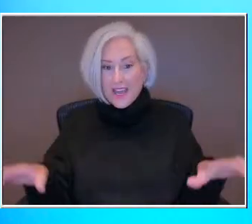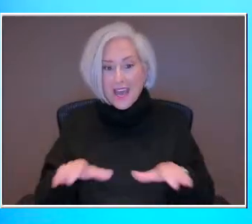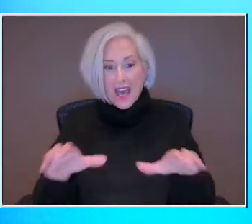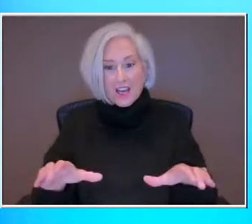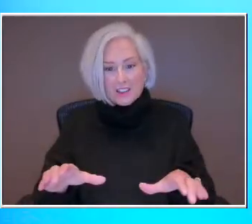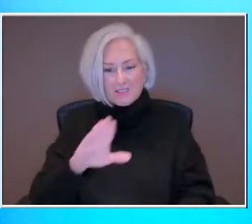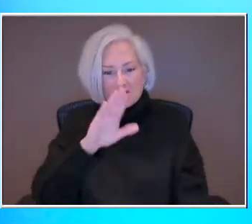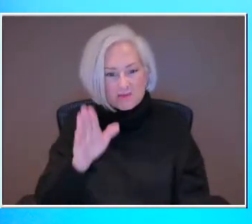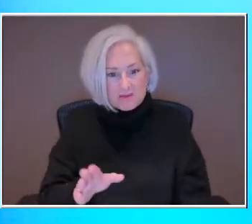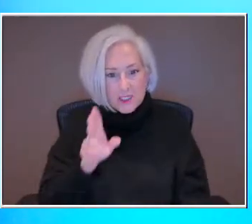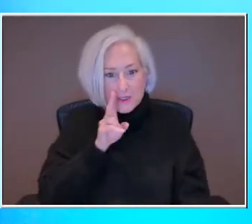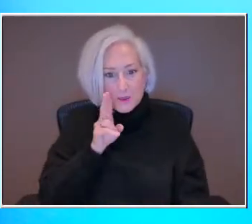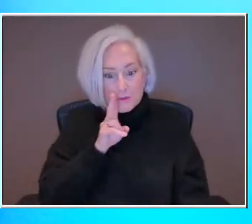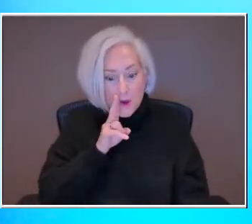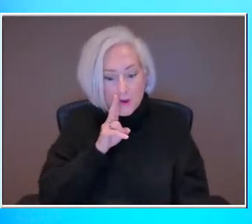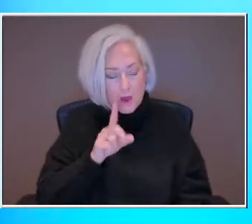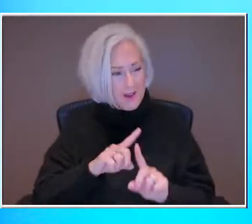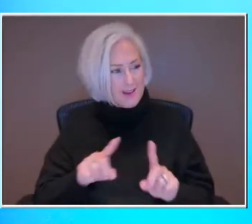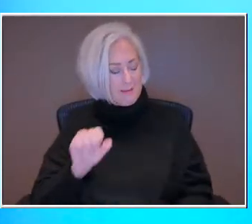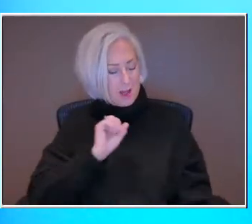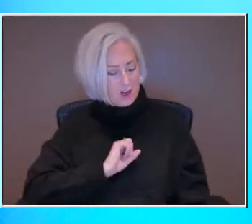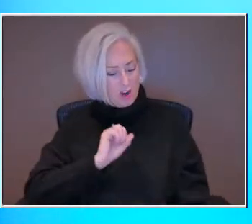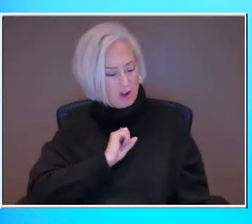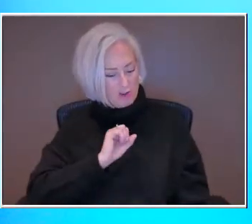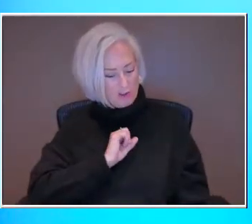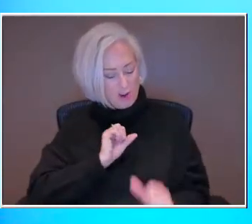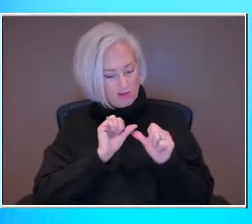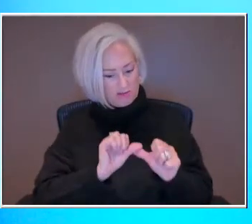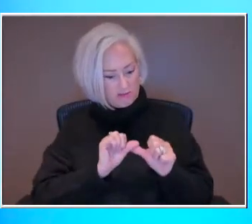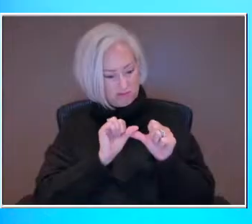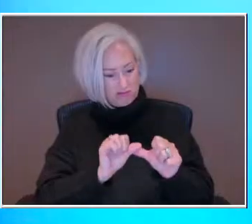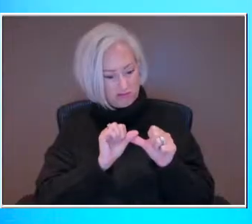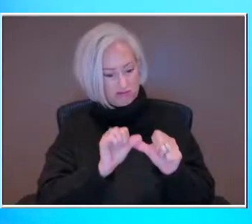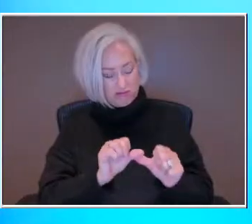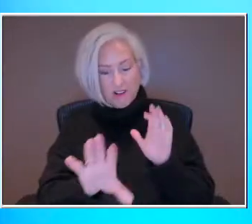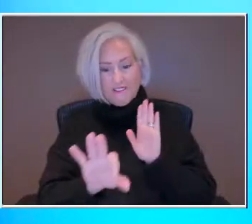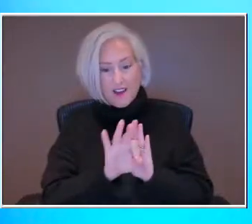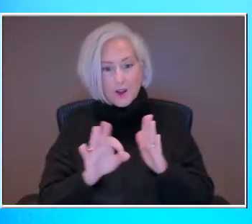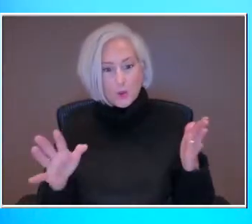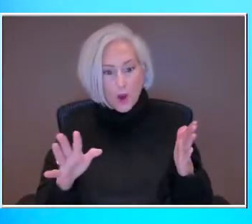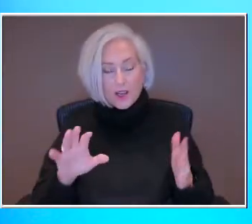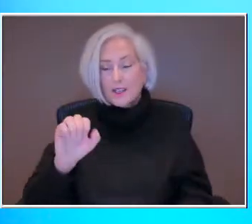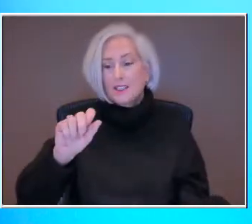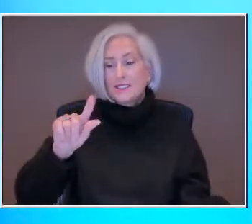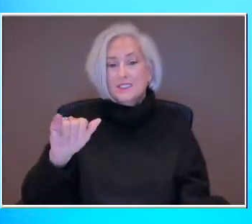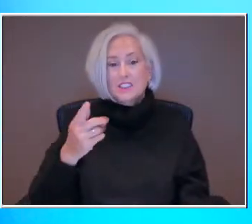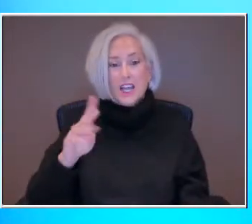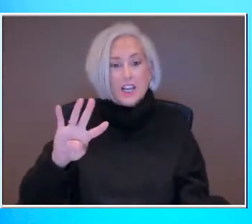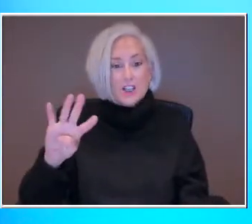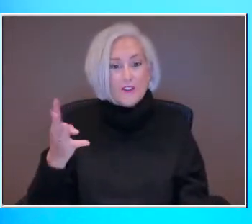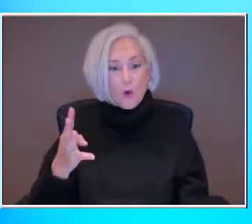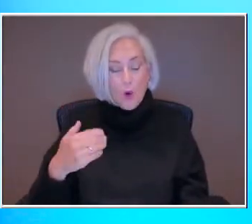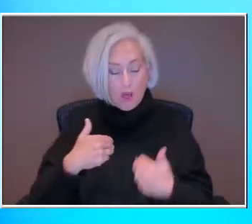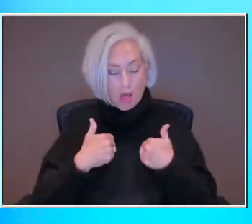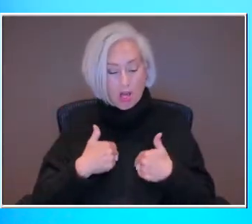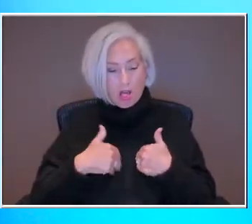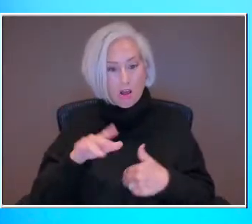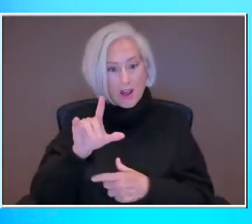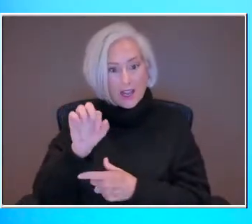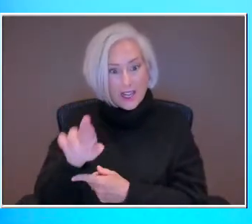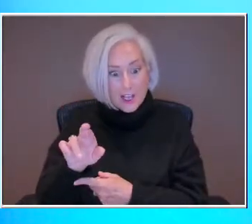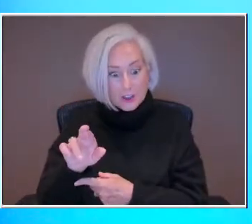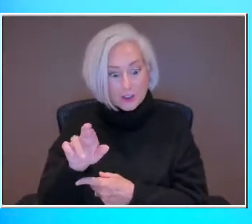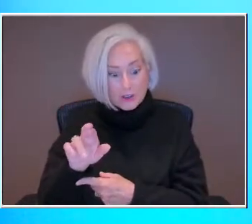a lingering cough led to tests that revealed stage 4 lung cancer. She was given 3 to 5 years to live.